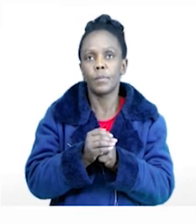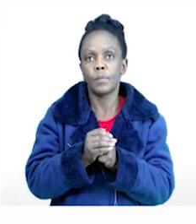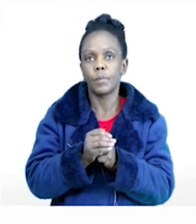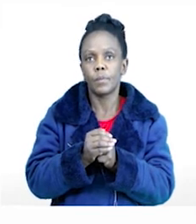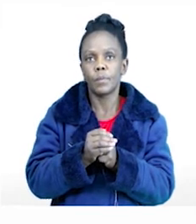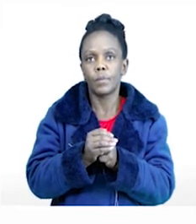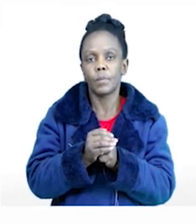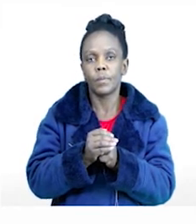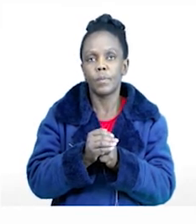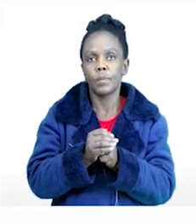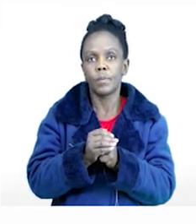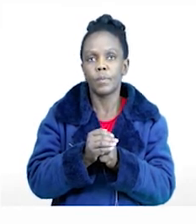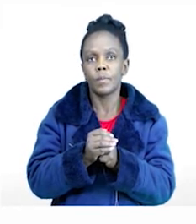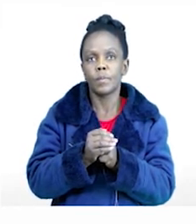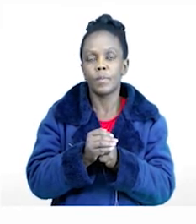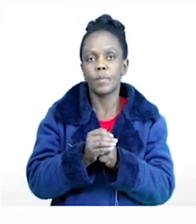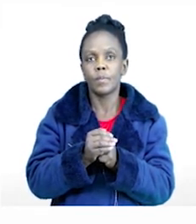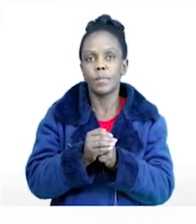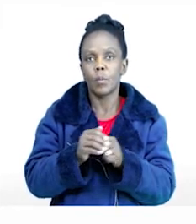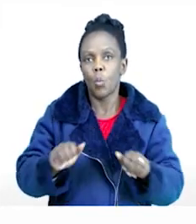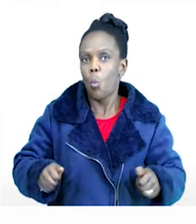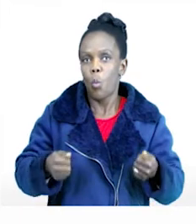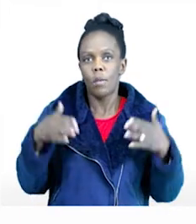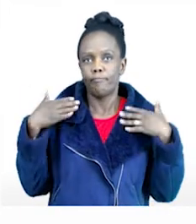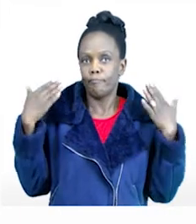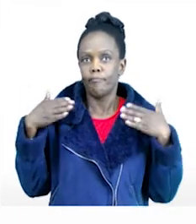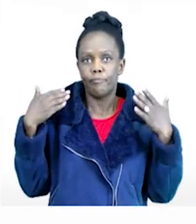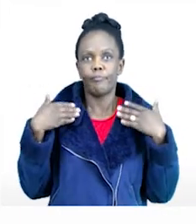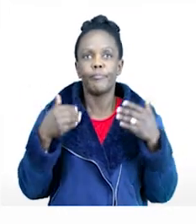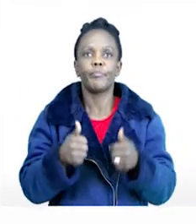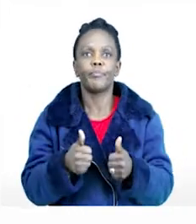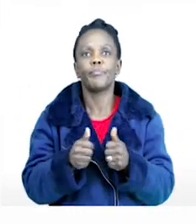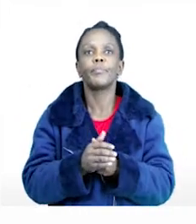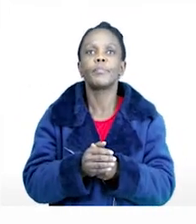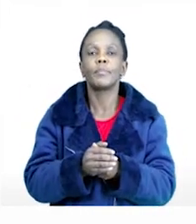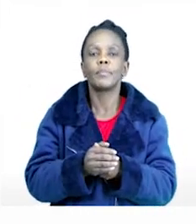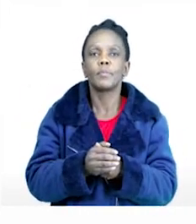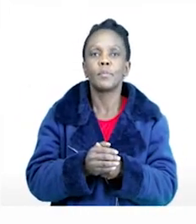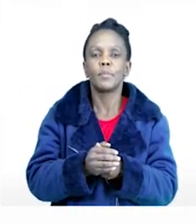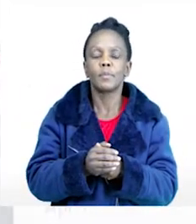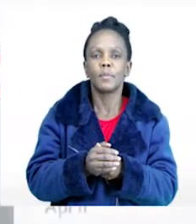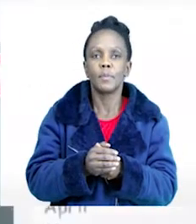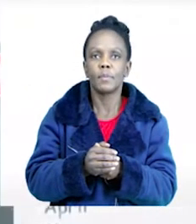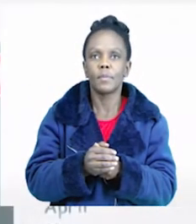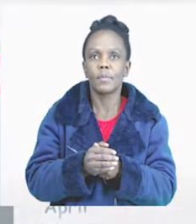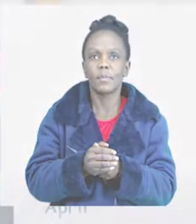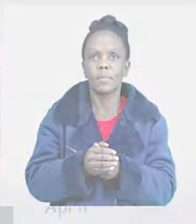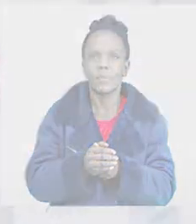make our friend, the little boy, very happy. Enjoy yourselves and be very careful when you're coloring.